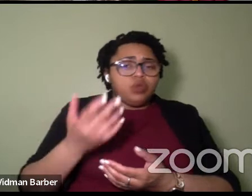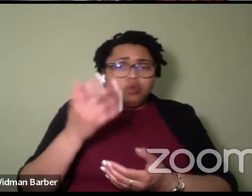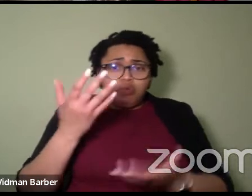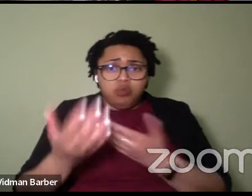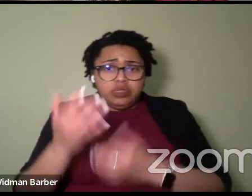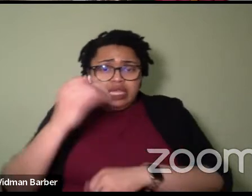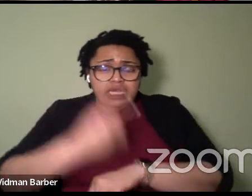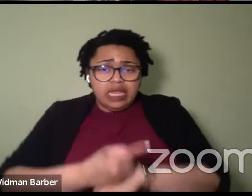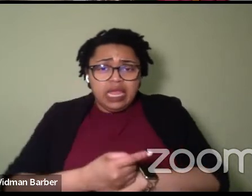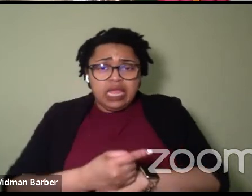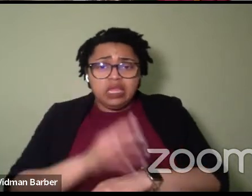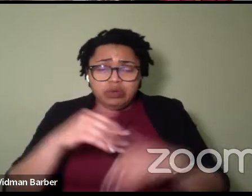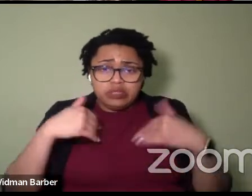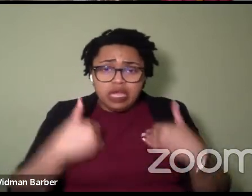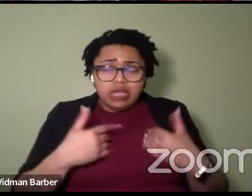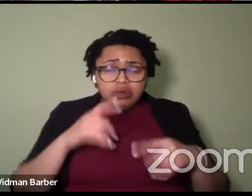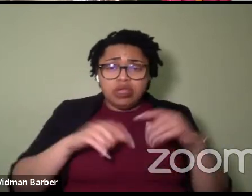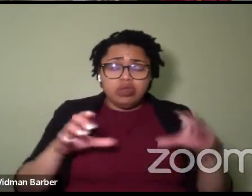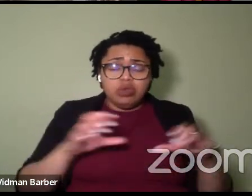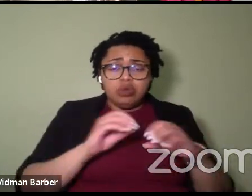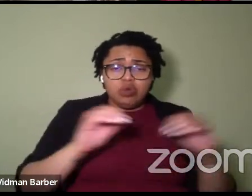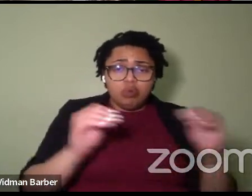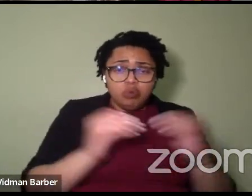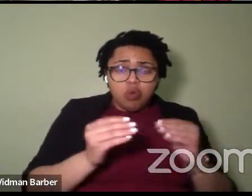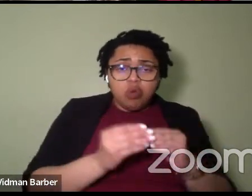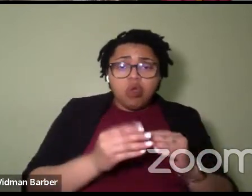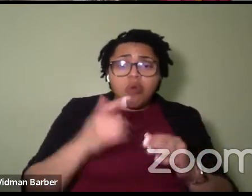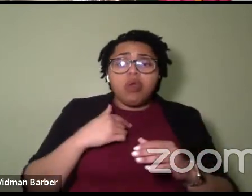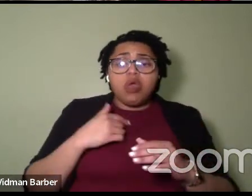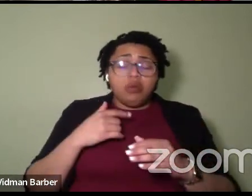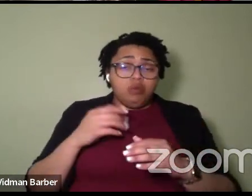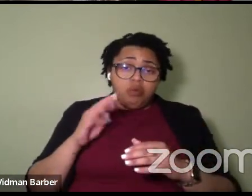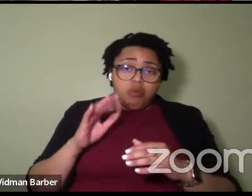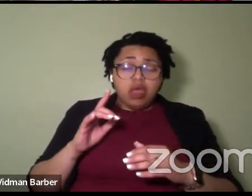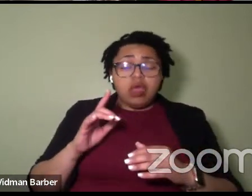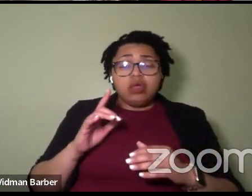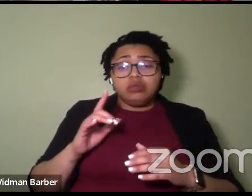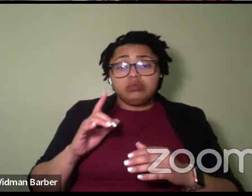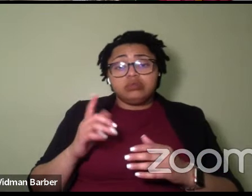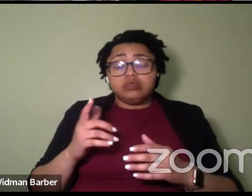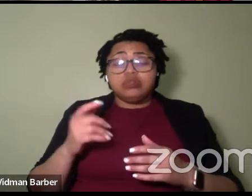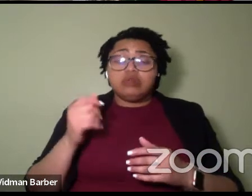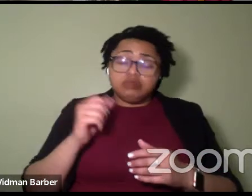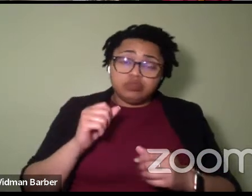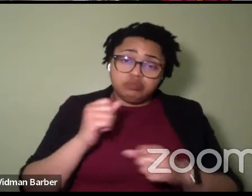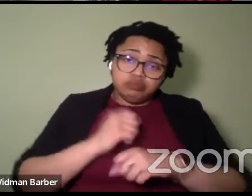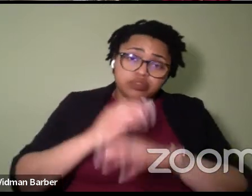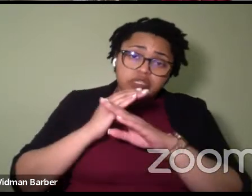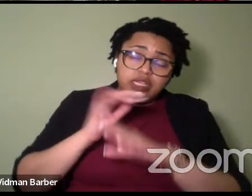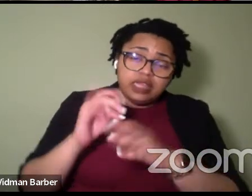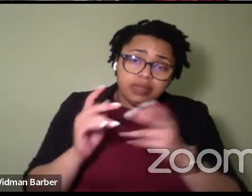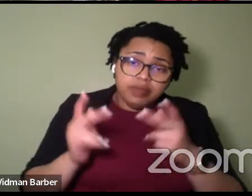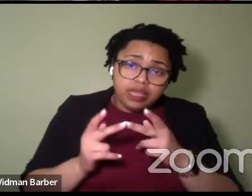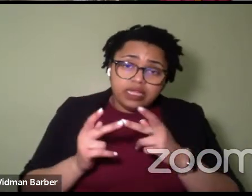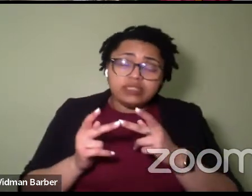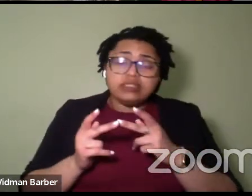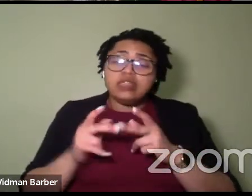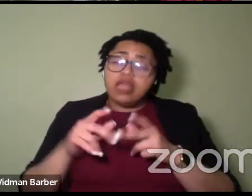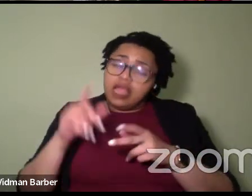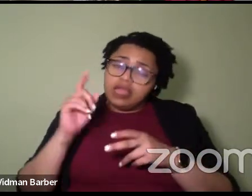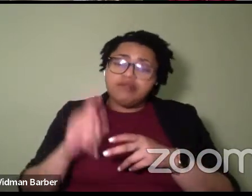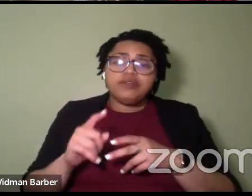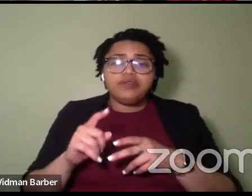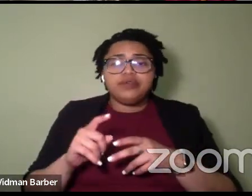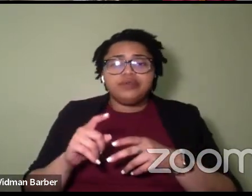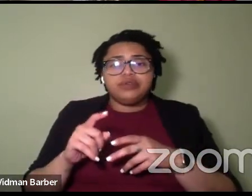then I'm going to step up, guard that space with your life. Build those spaces as if they mean the very breath